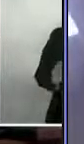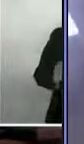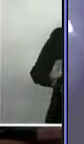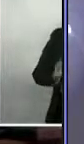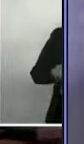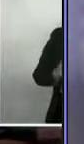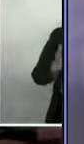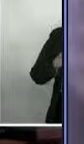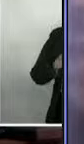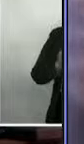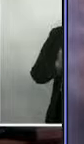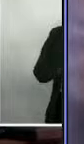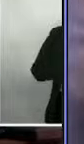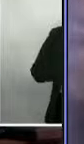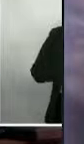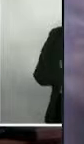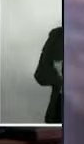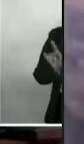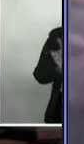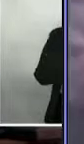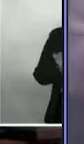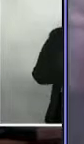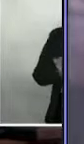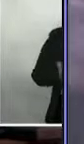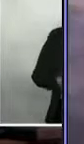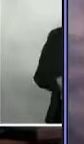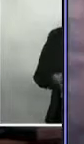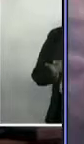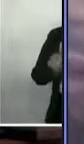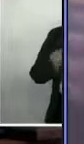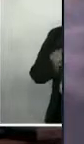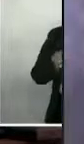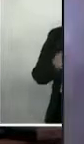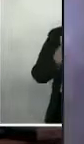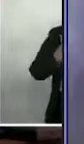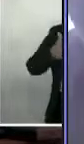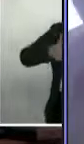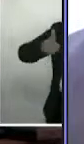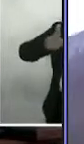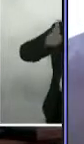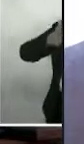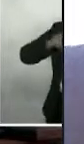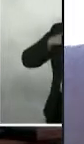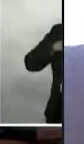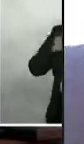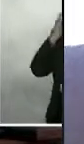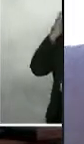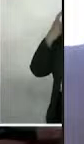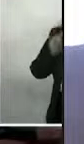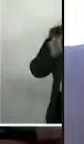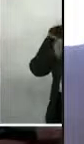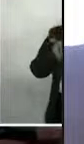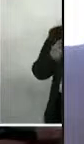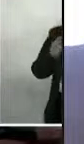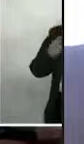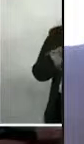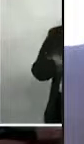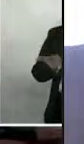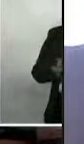abaphathiswa bake bayibhekisise lento yokungaqashwa. Siyabonga.